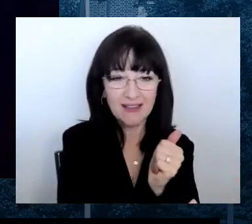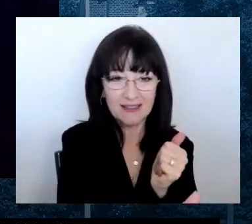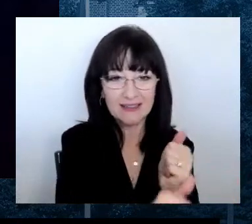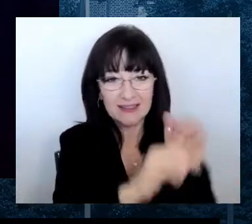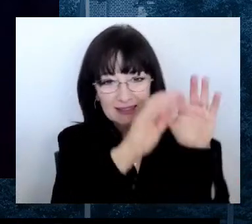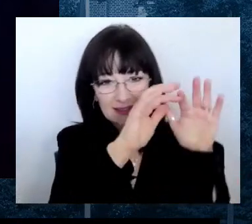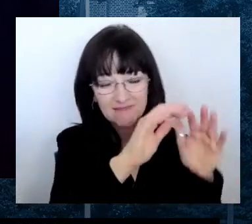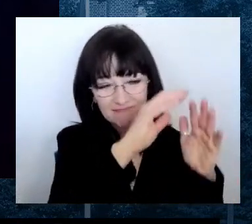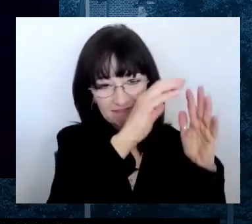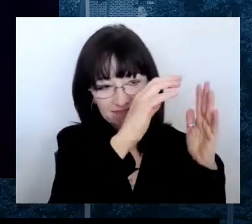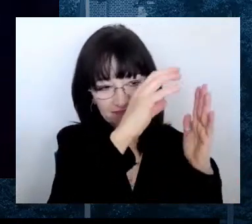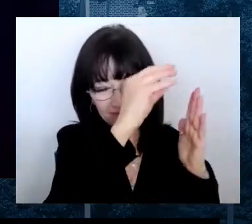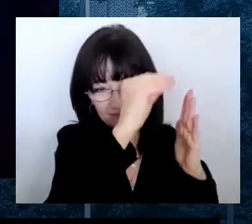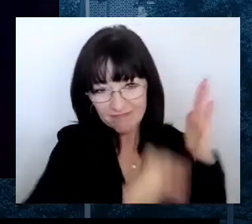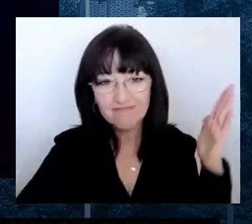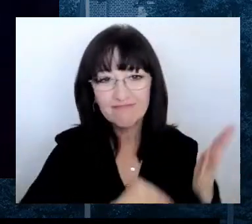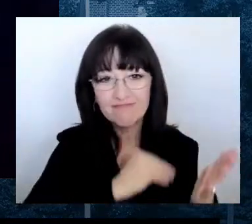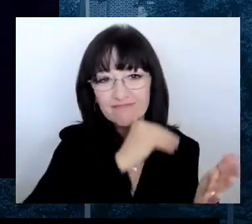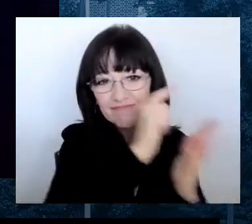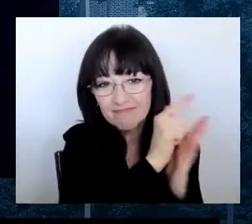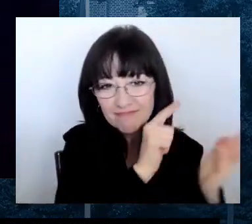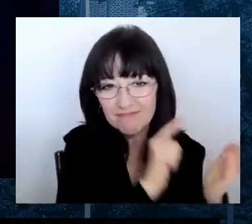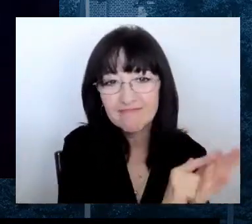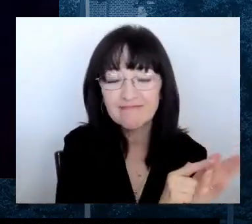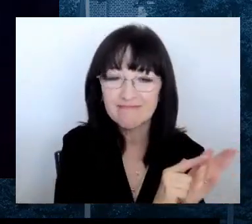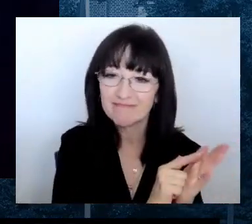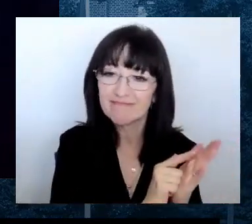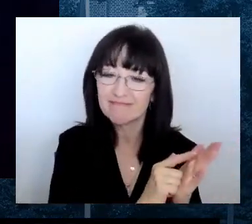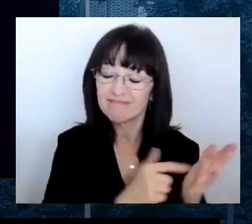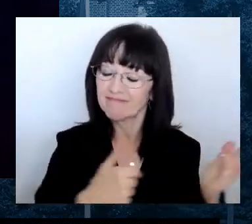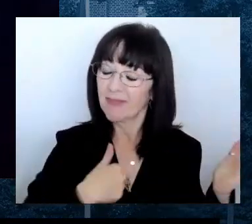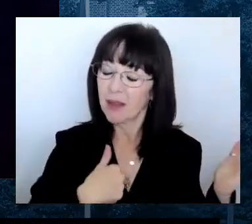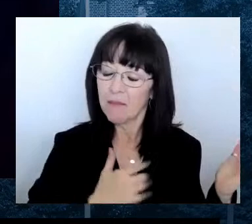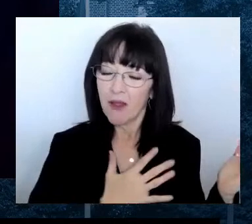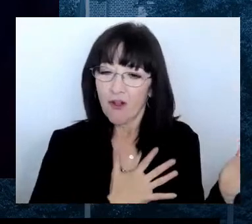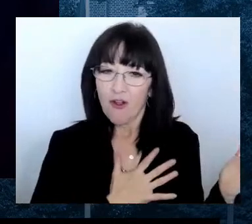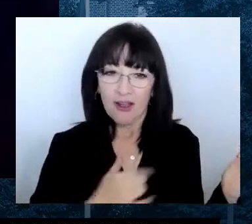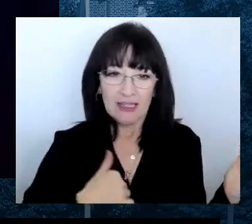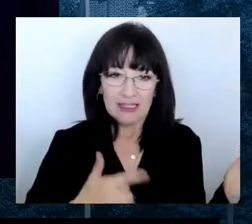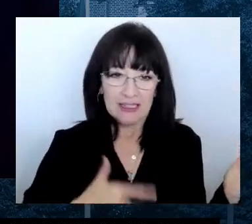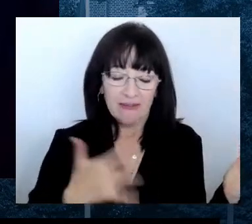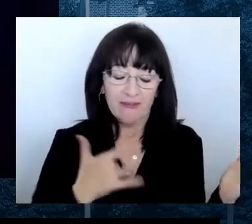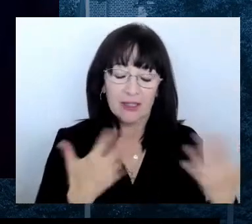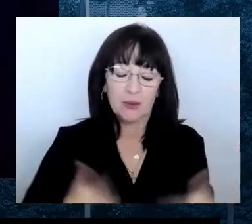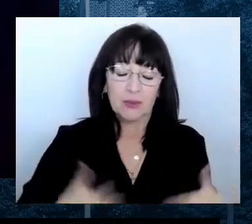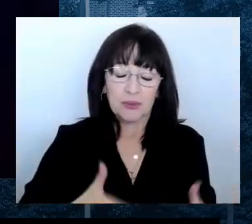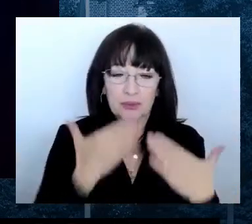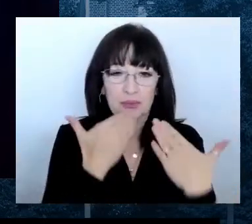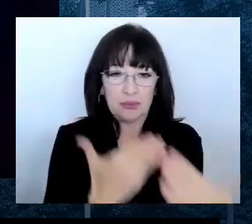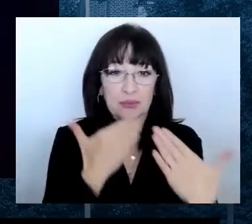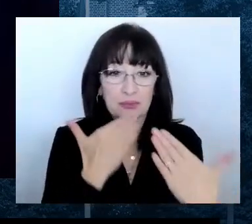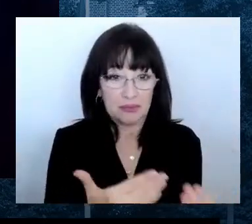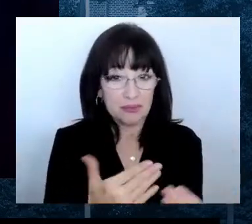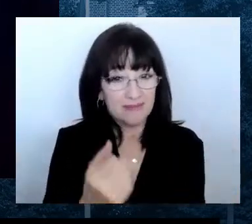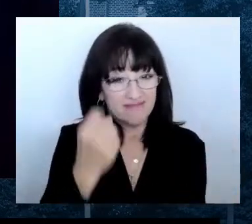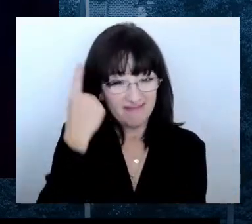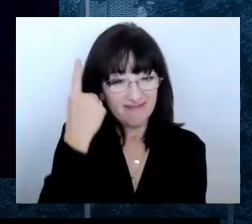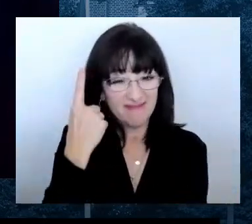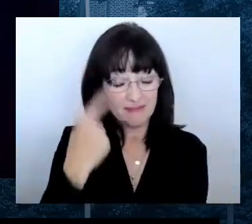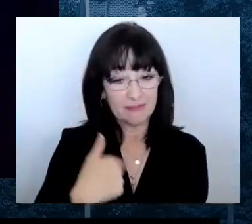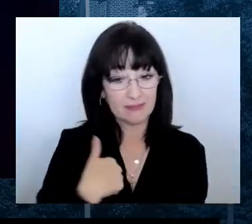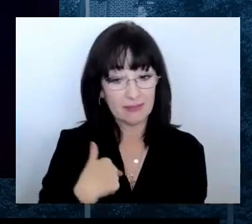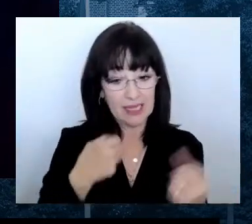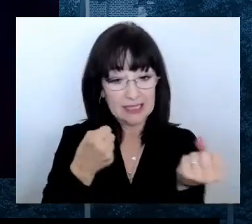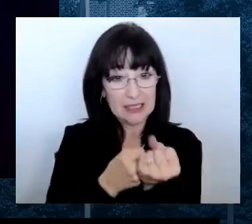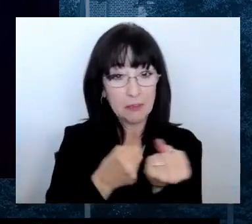of gratitude. When you serve as the prime sponsor of a bill like this, you see how small of a role you play as a sponsor in